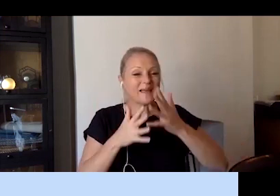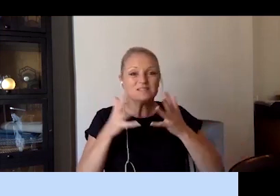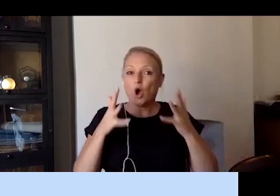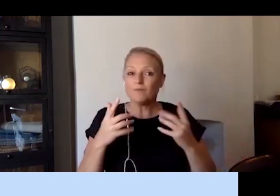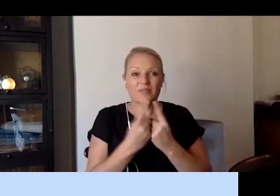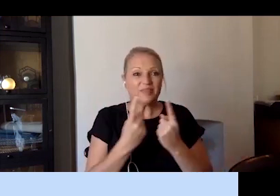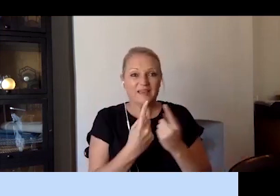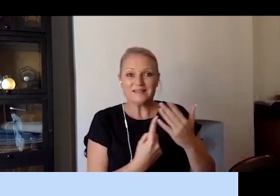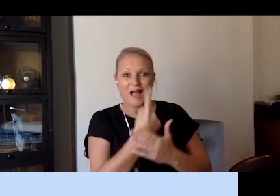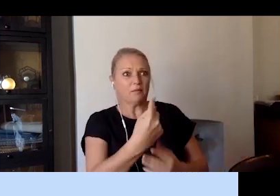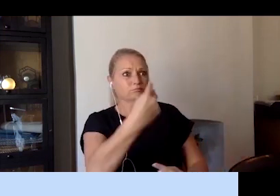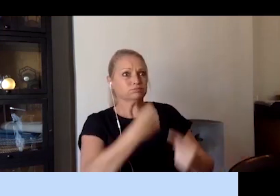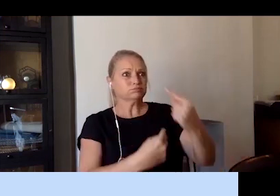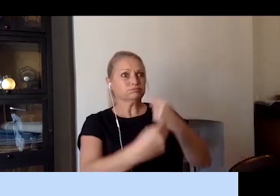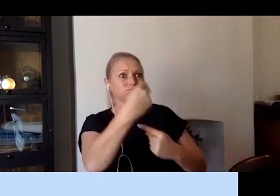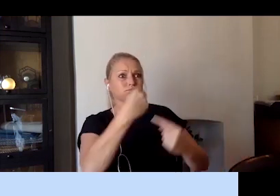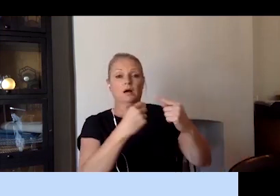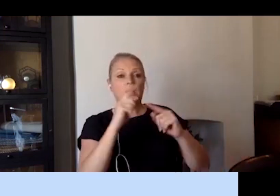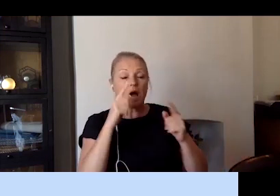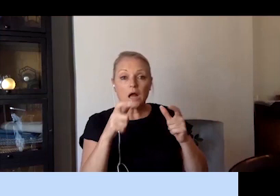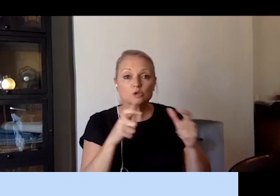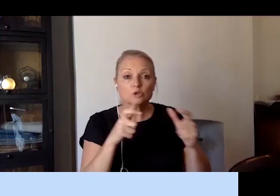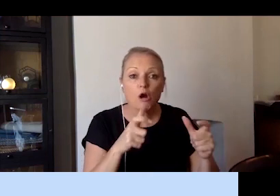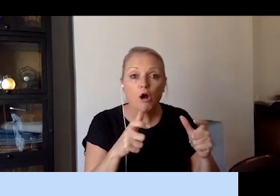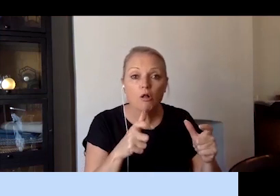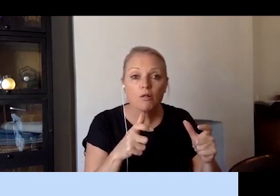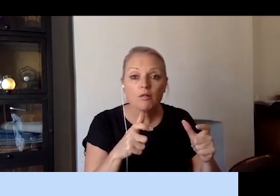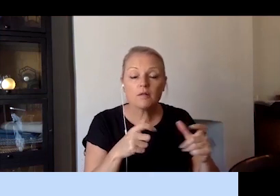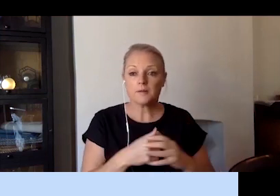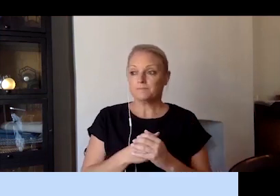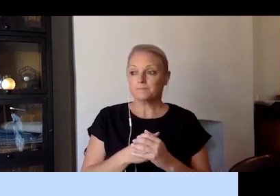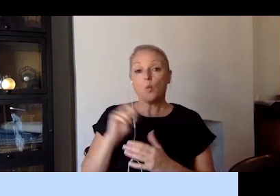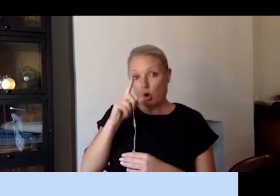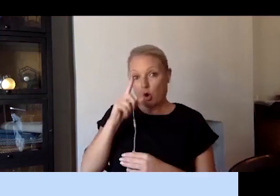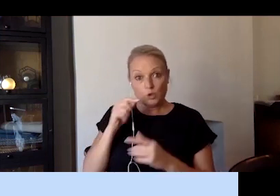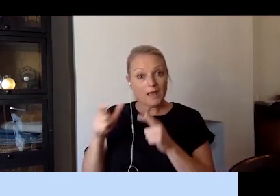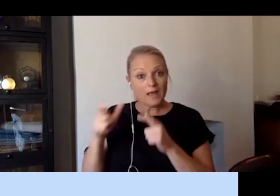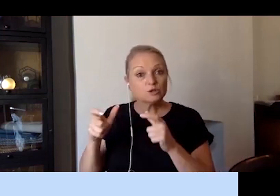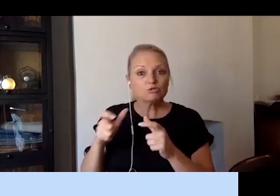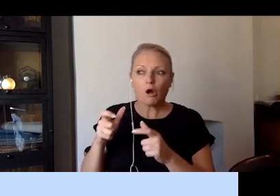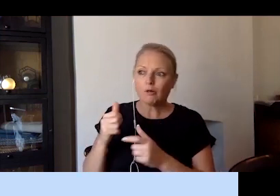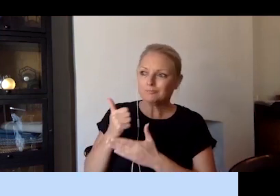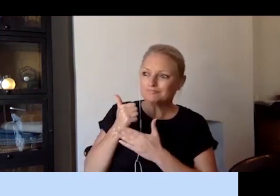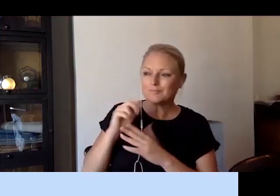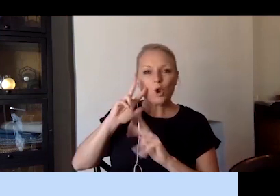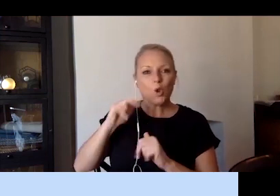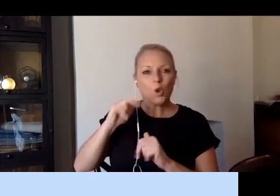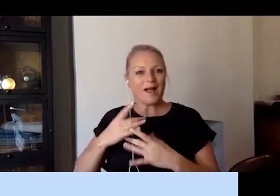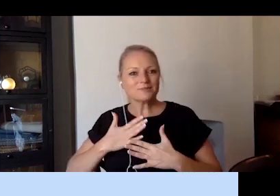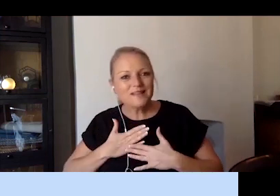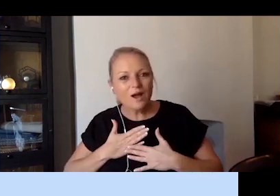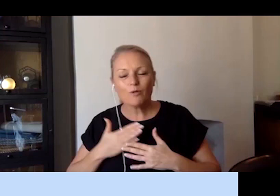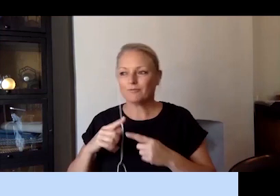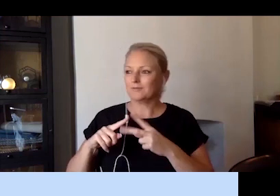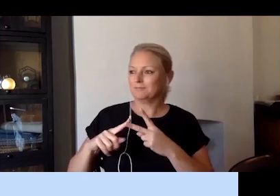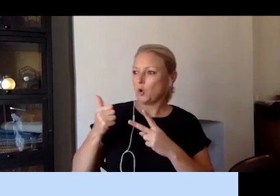your control might be things like your self-care, the support networks and relationships that you've set up around you, and so